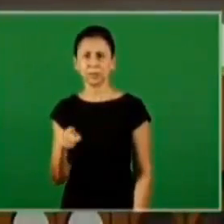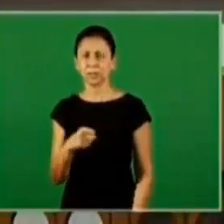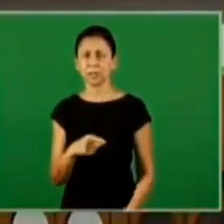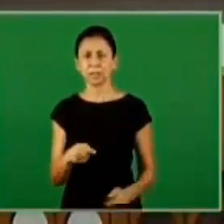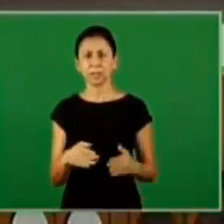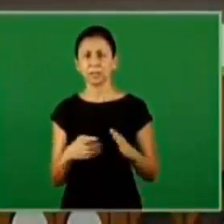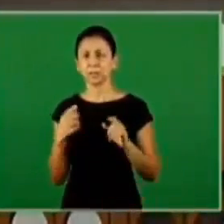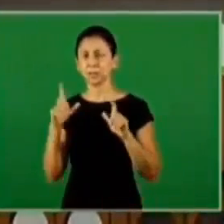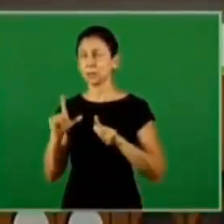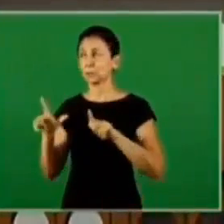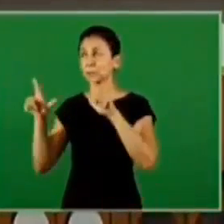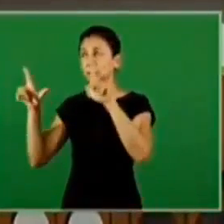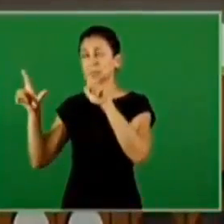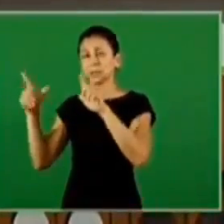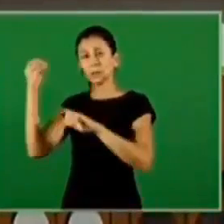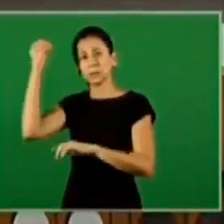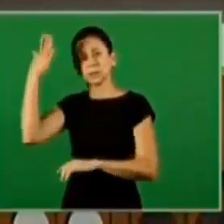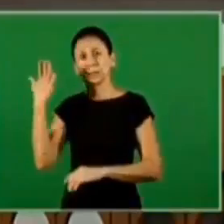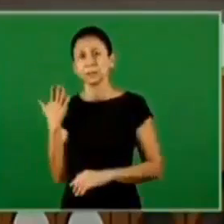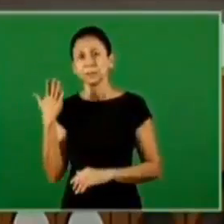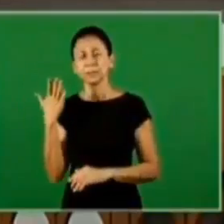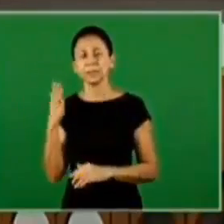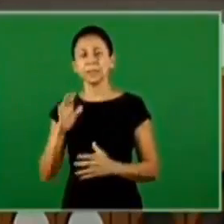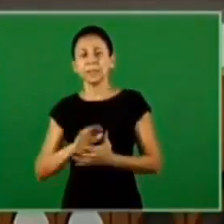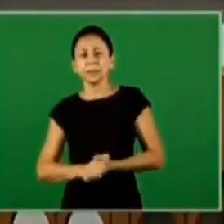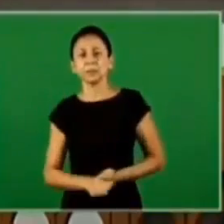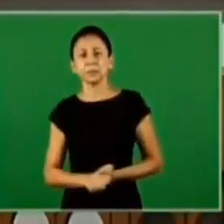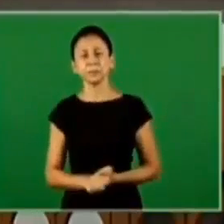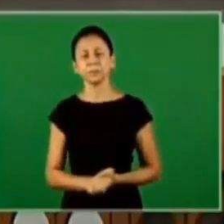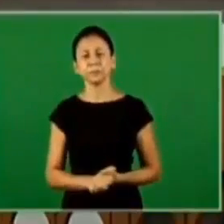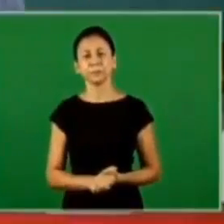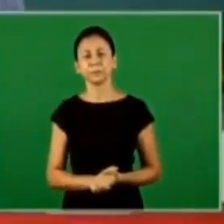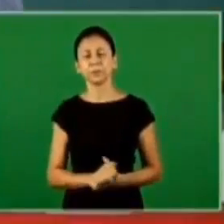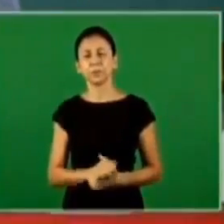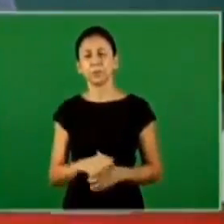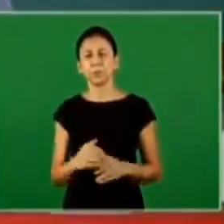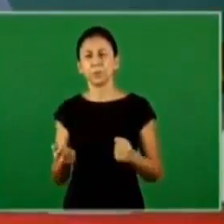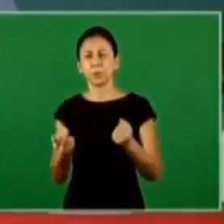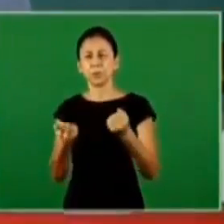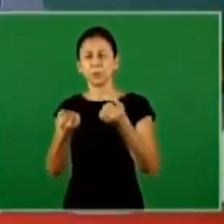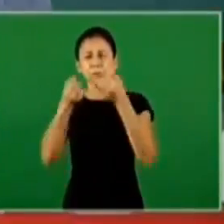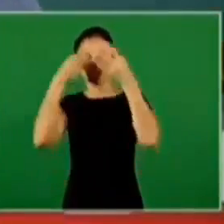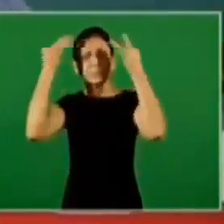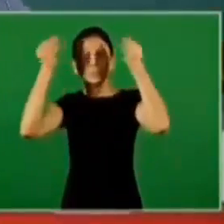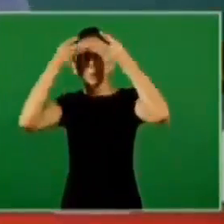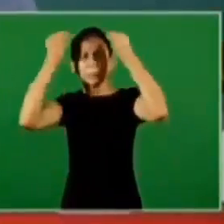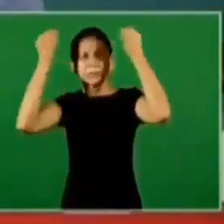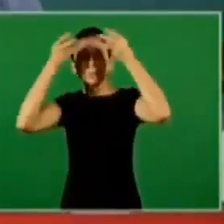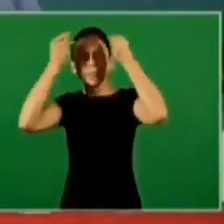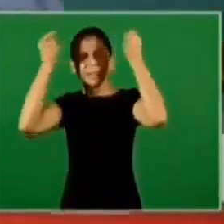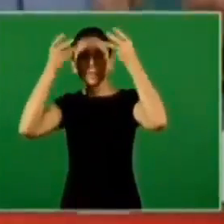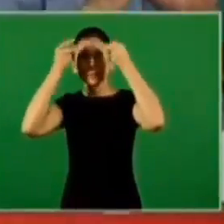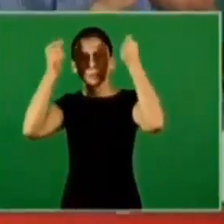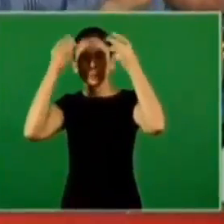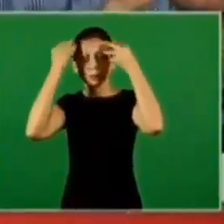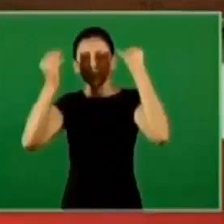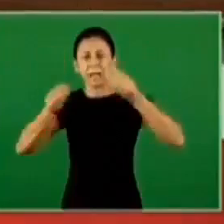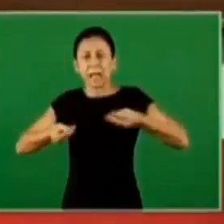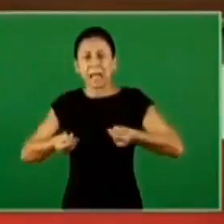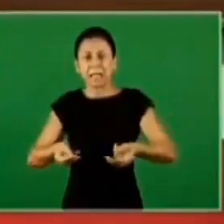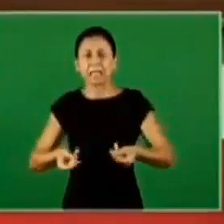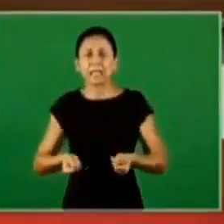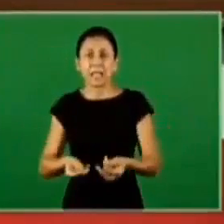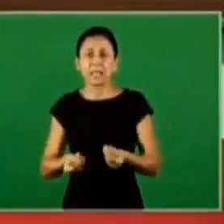top. Here we enter revelation. The element is abstract because the Holy Spirit, the substance, is not matter. It's